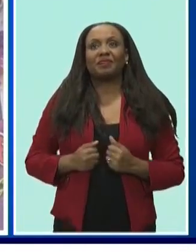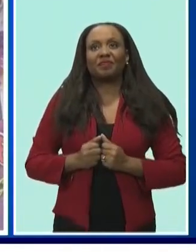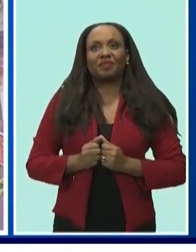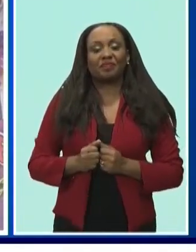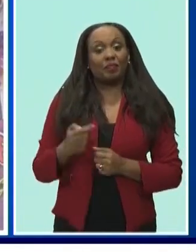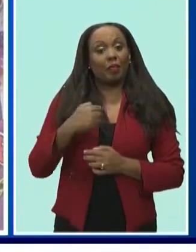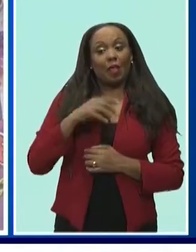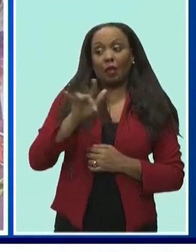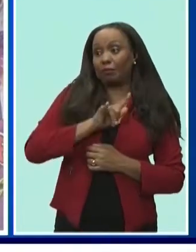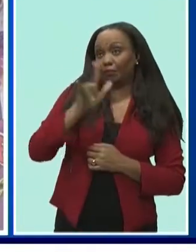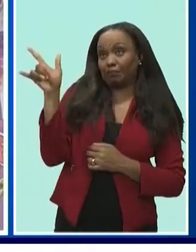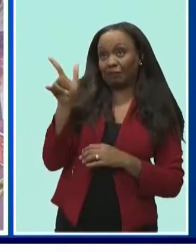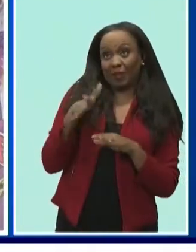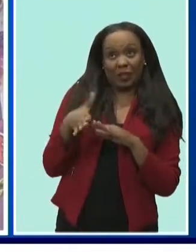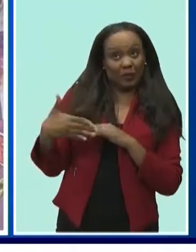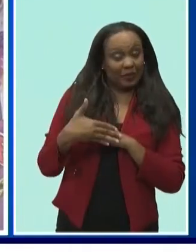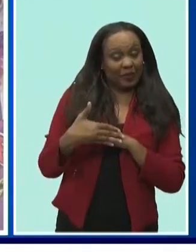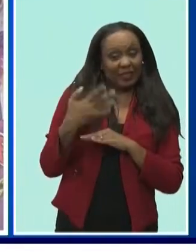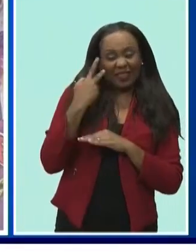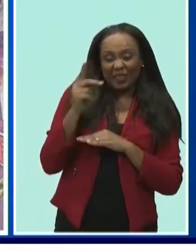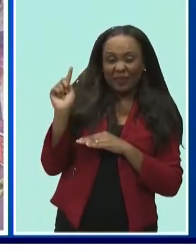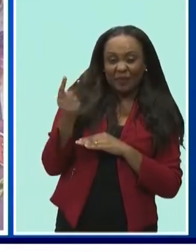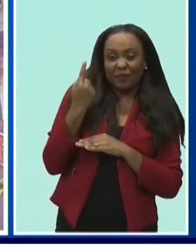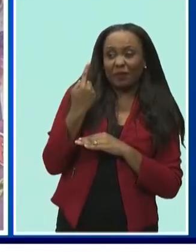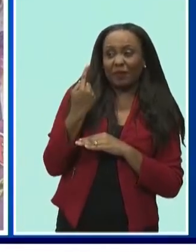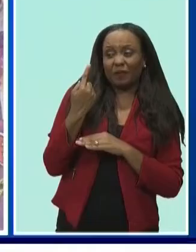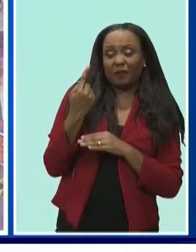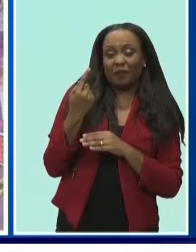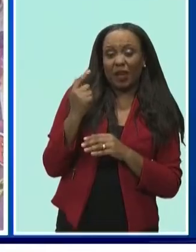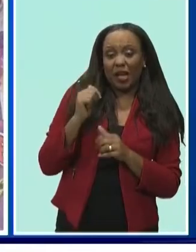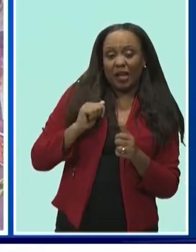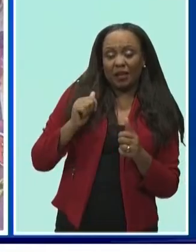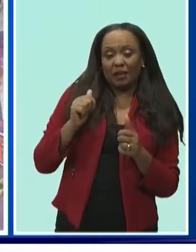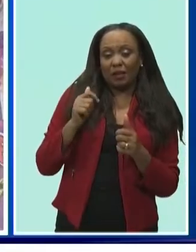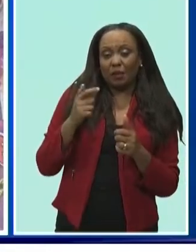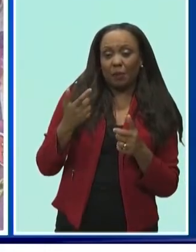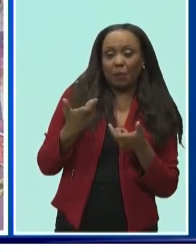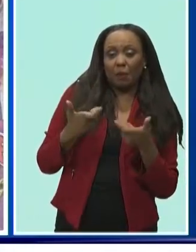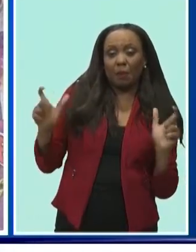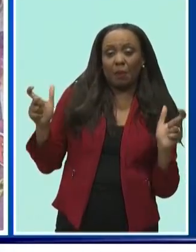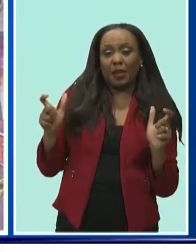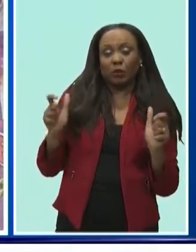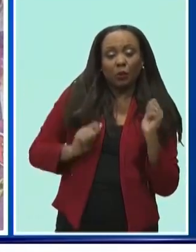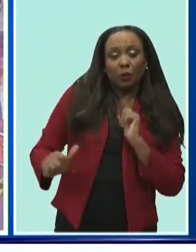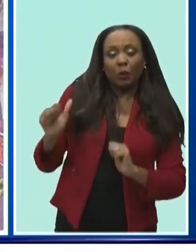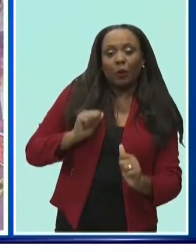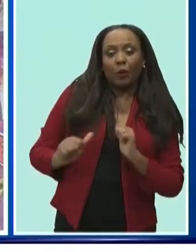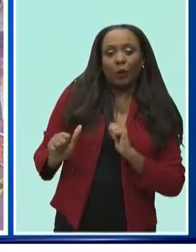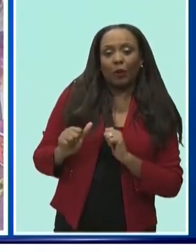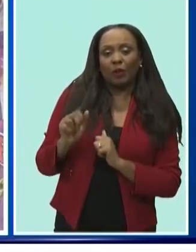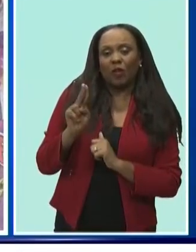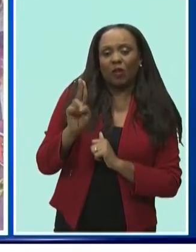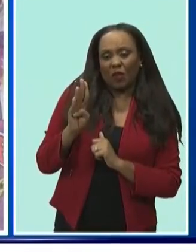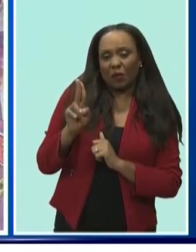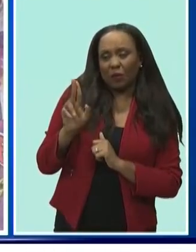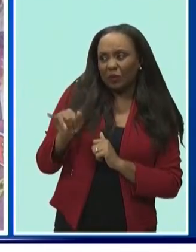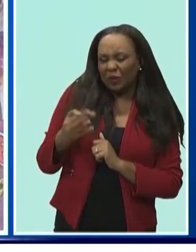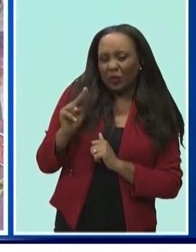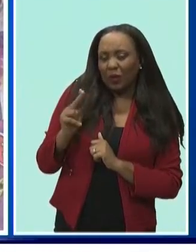traveling to Jamaica to see the first show in Jamaica for Buju, and I came back and